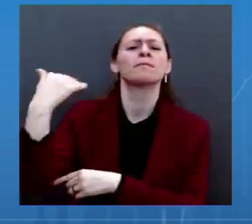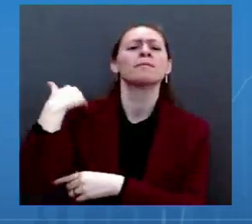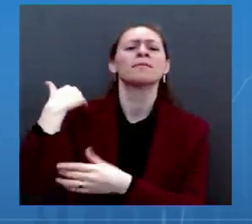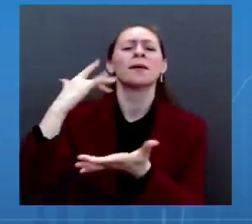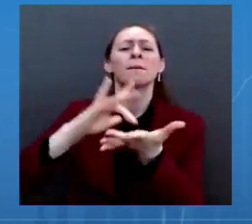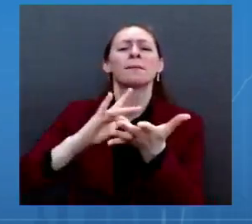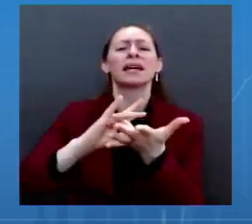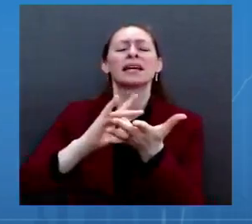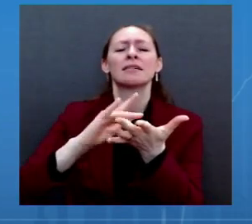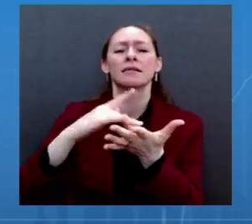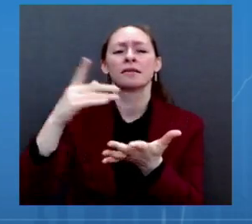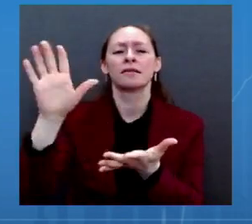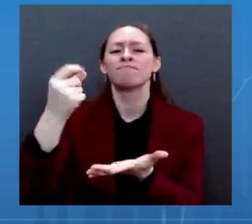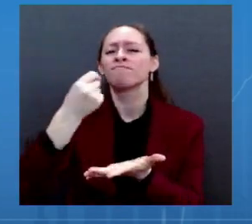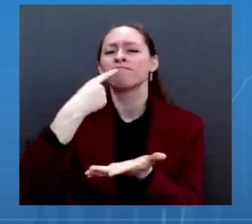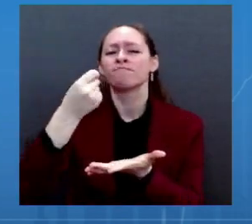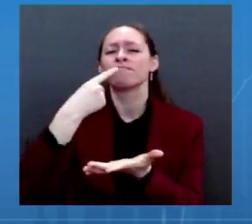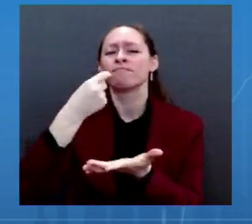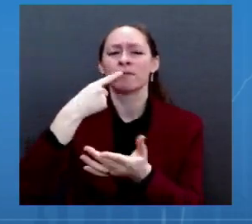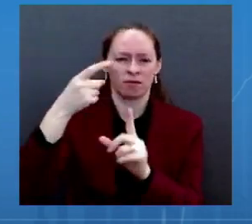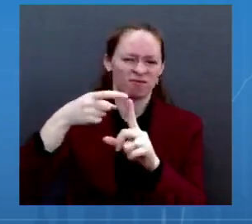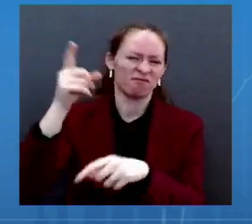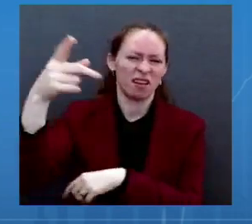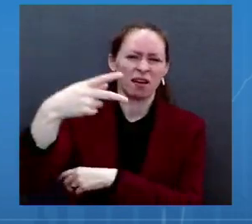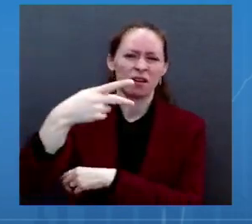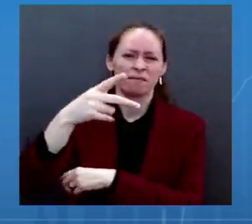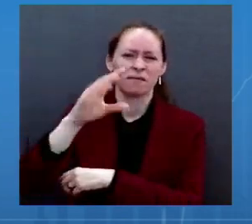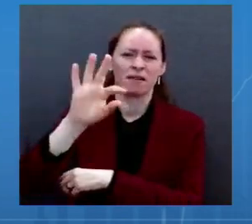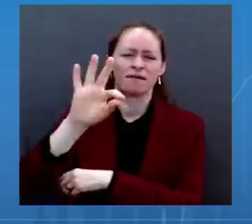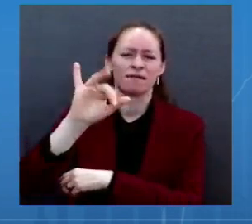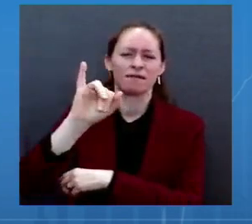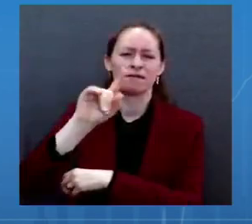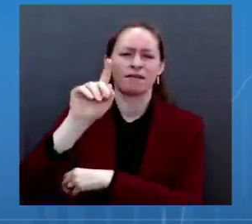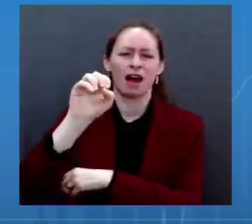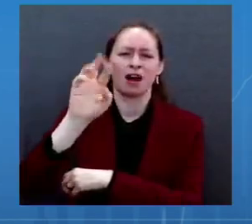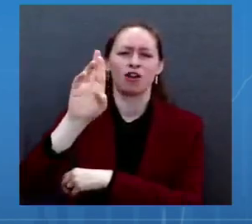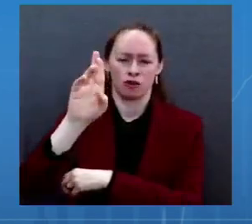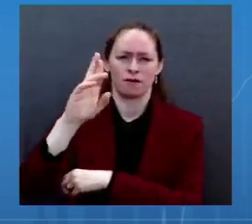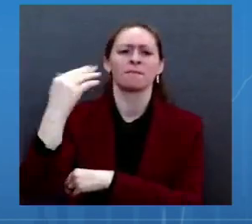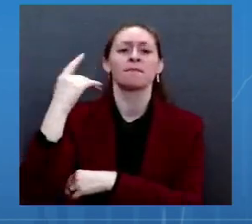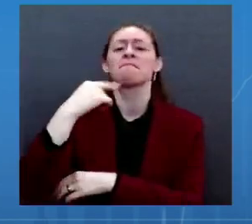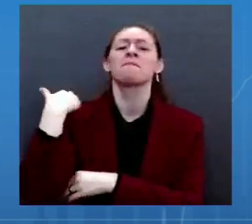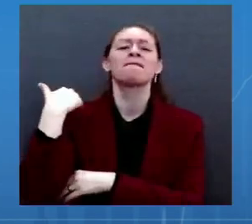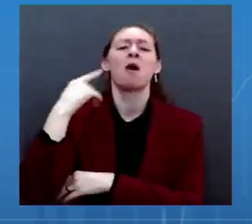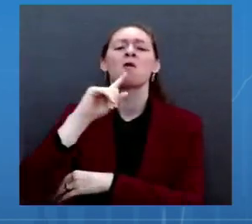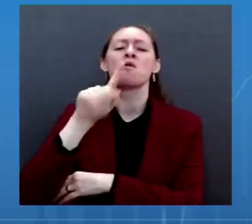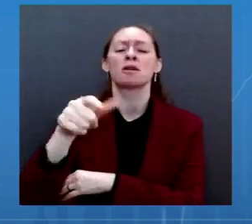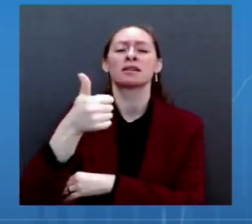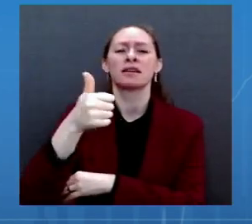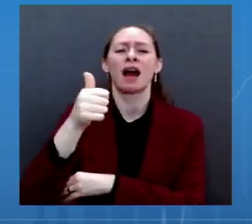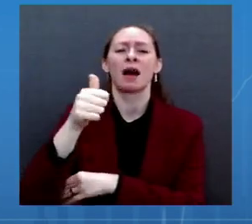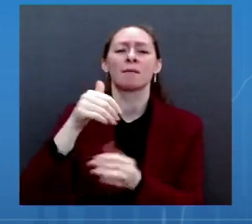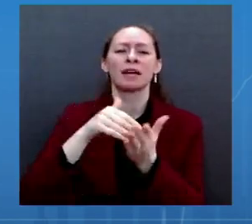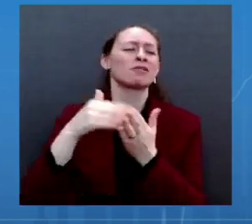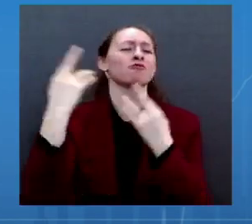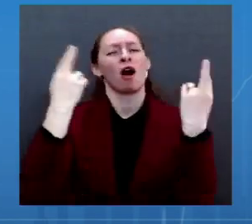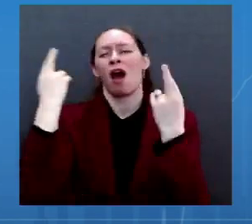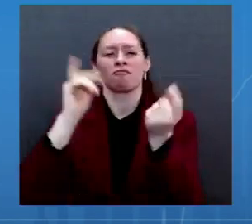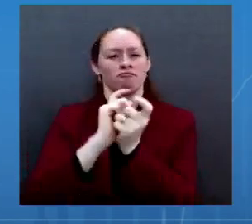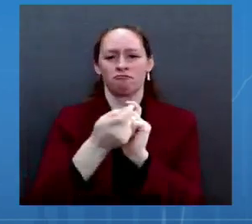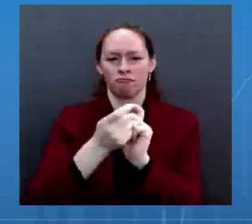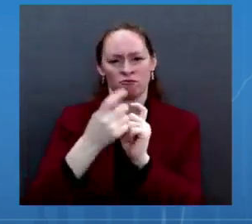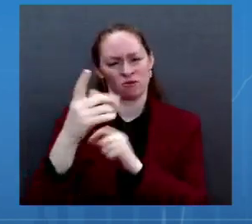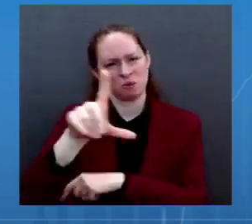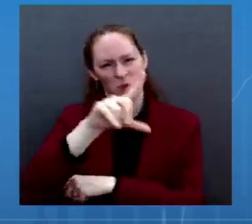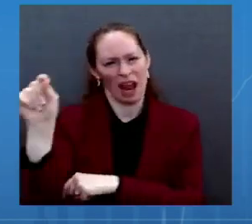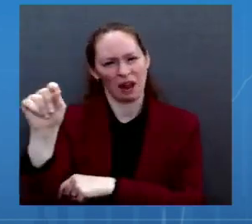to 20 million. In addition, we're working with Pfizer to accelerate the delivery of these pills, and will now have the first